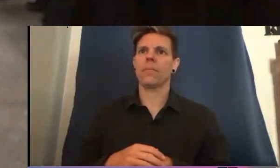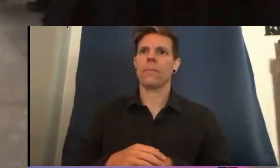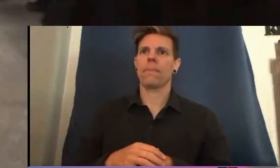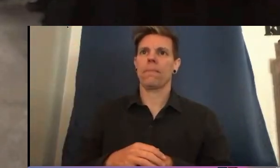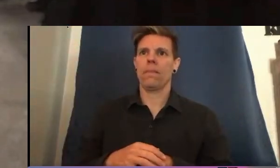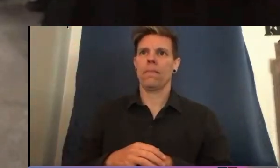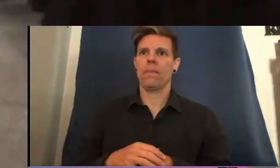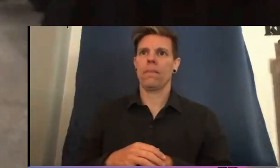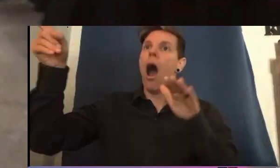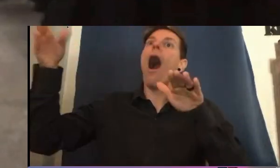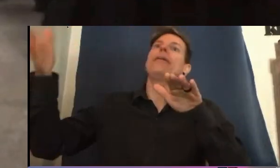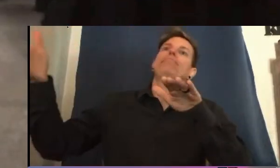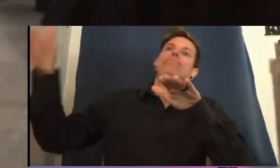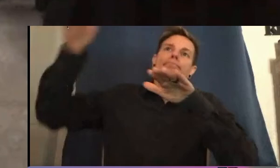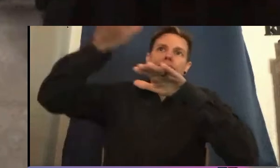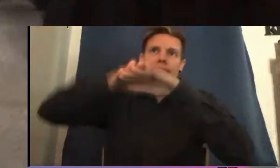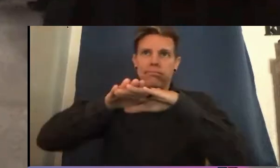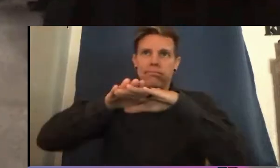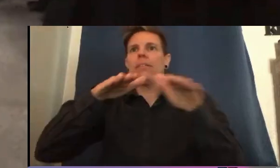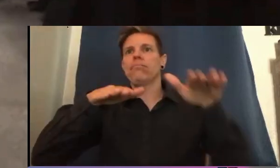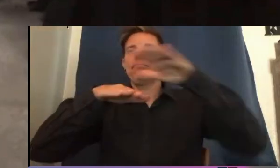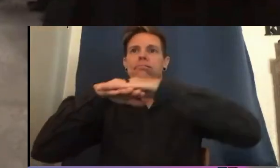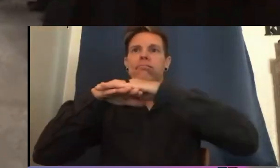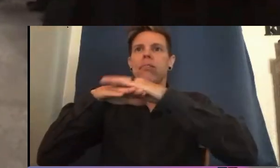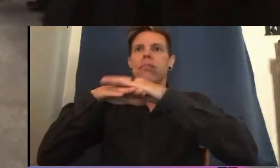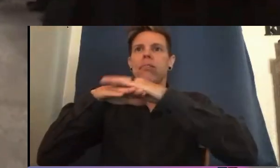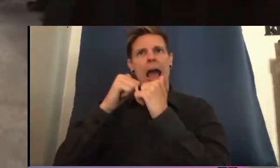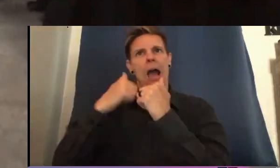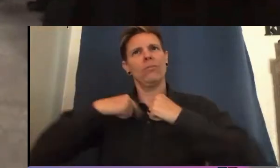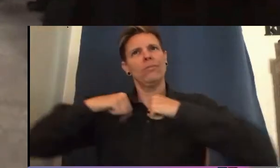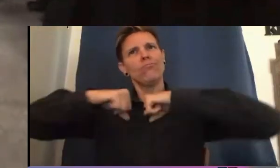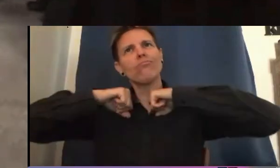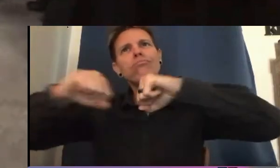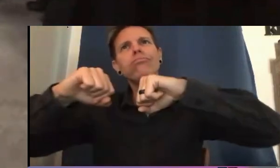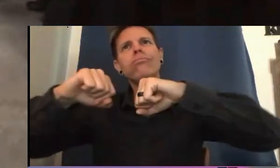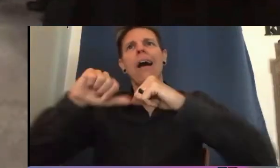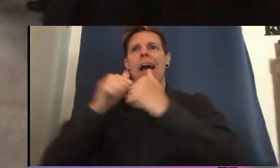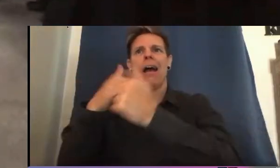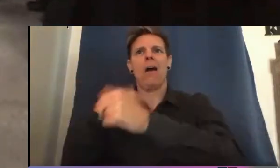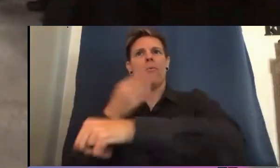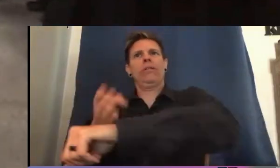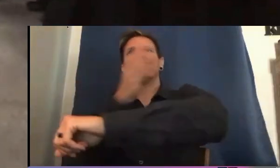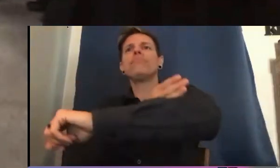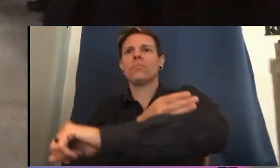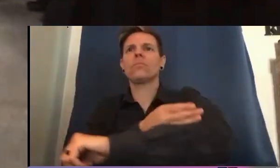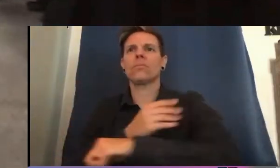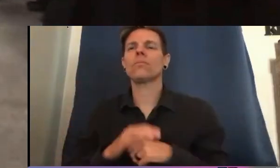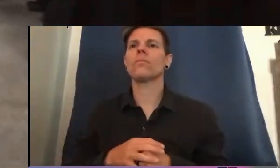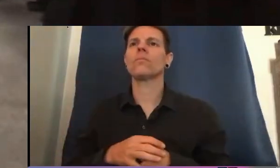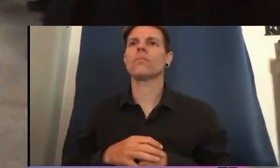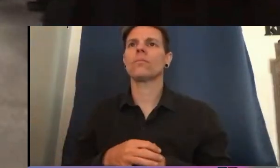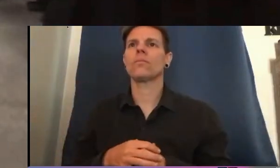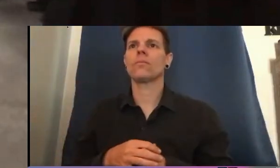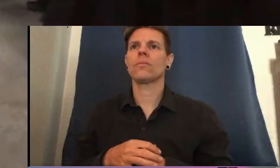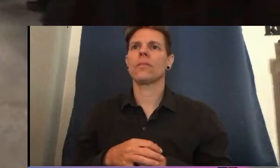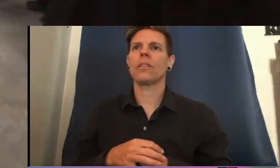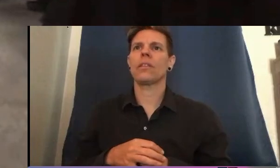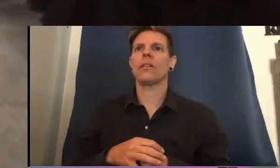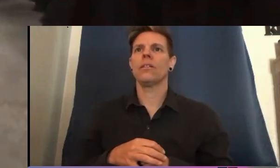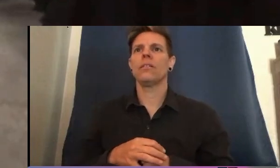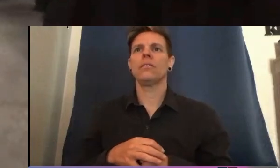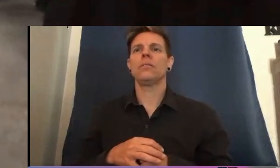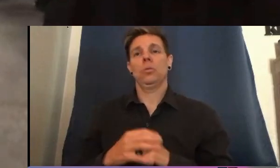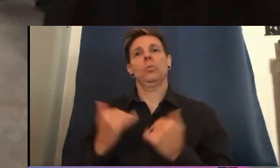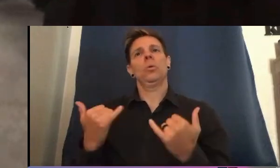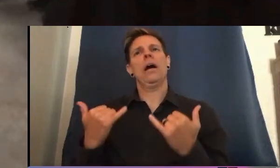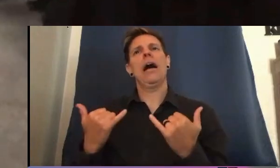prevention measure. The question on the table today, I believe, is whether or not